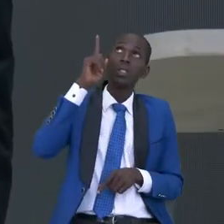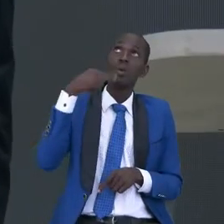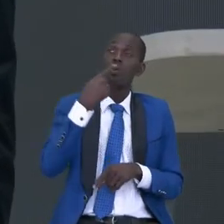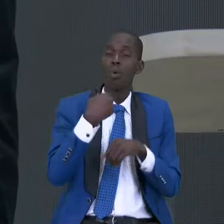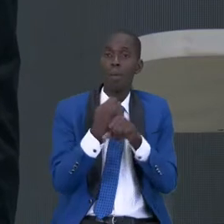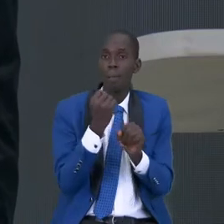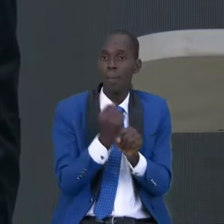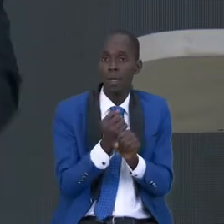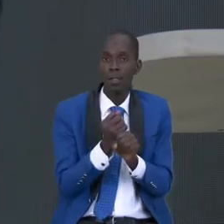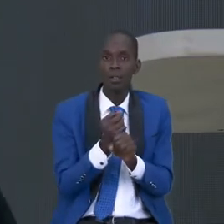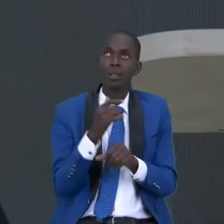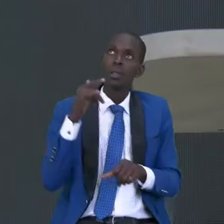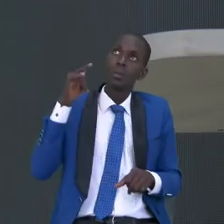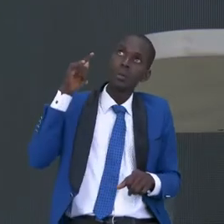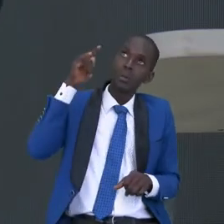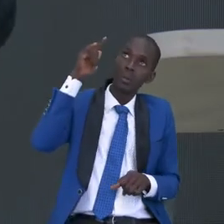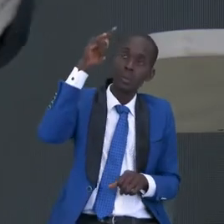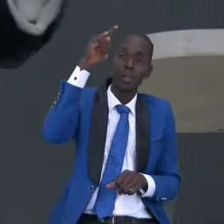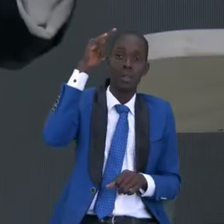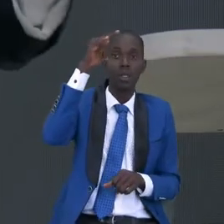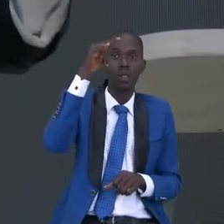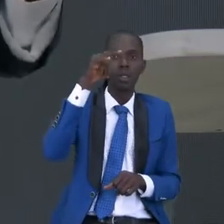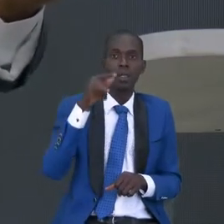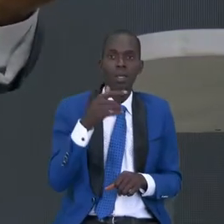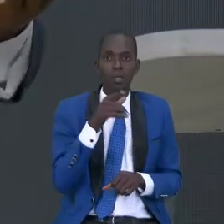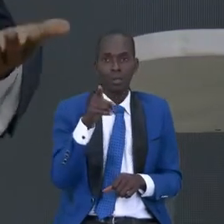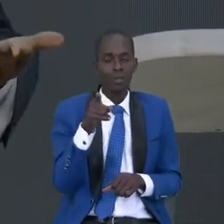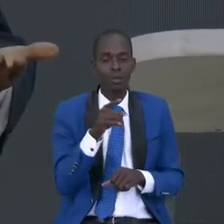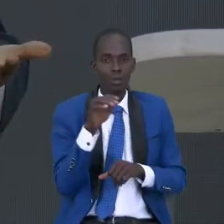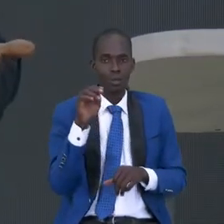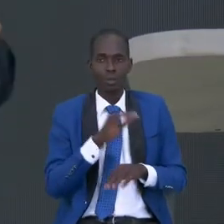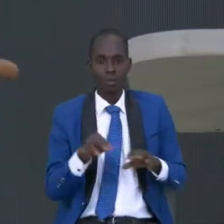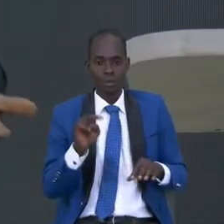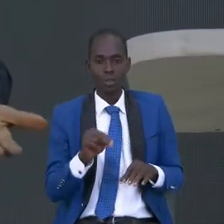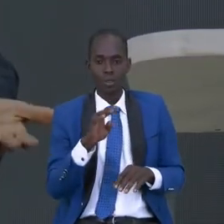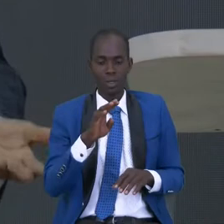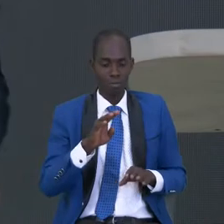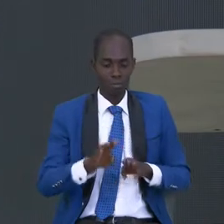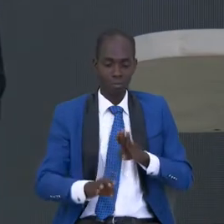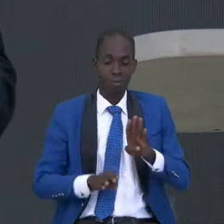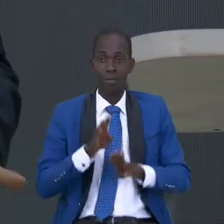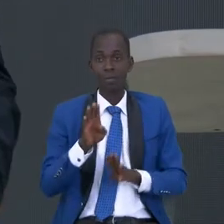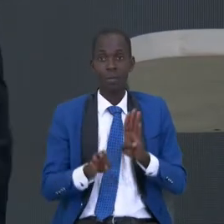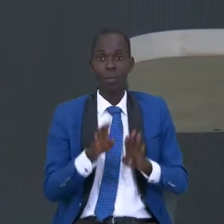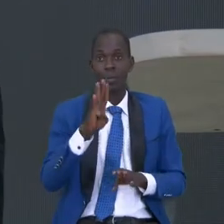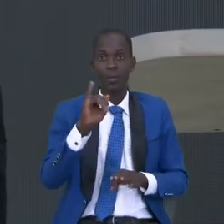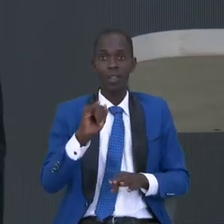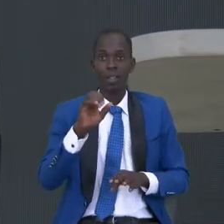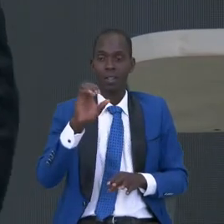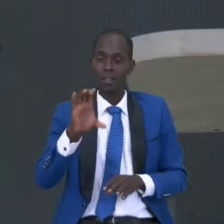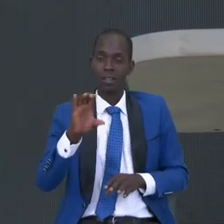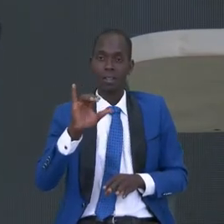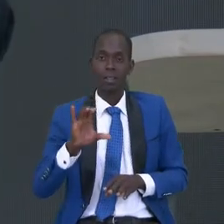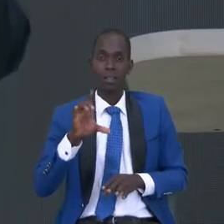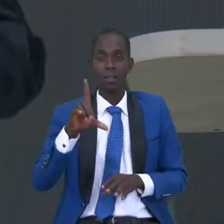manufactured aeroplane, you need a bicycle. He manufactured aeroplane, and then you want a